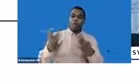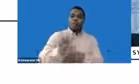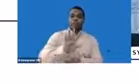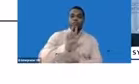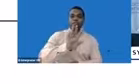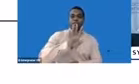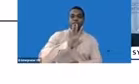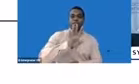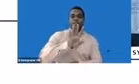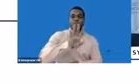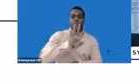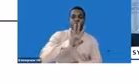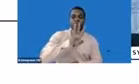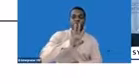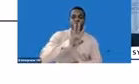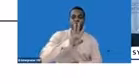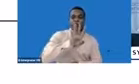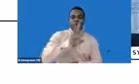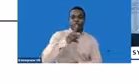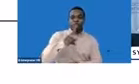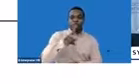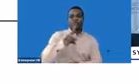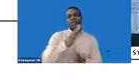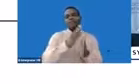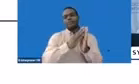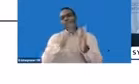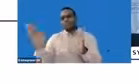much for being with us, and see you in 15 minutes.